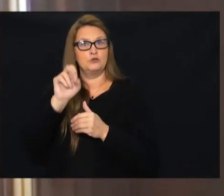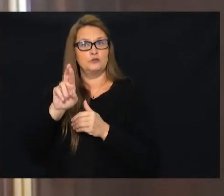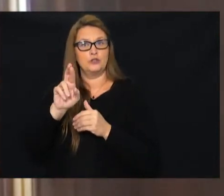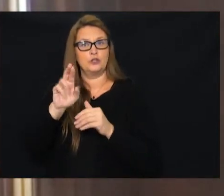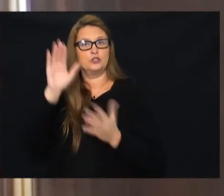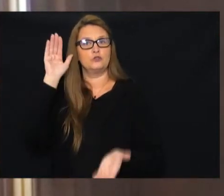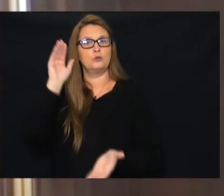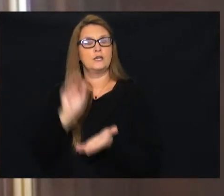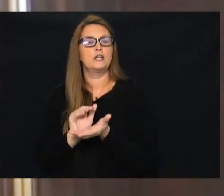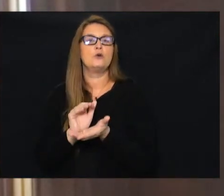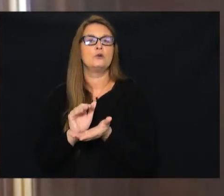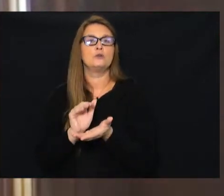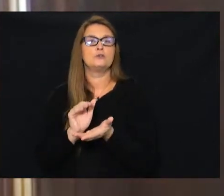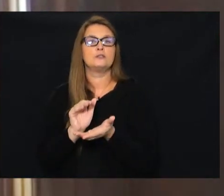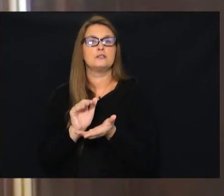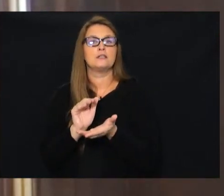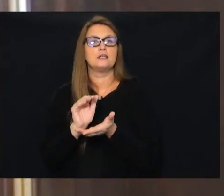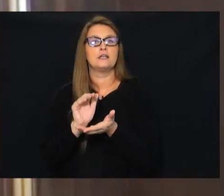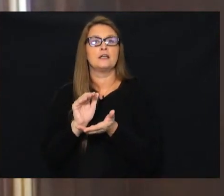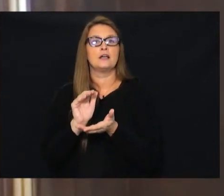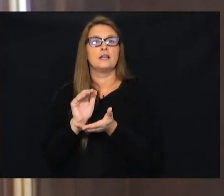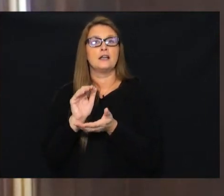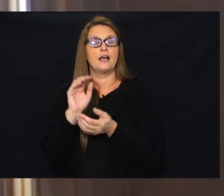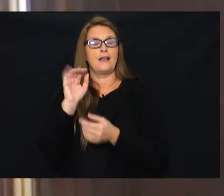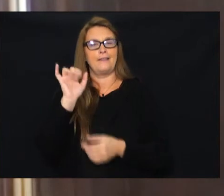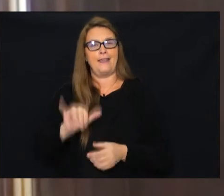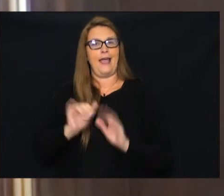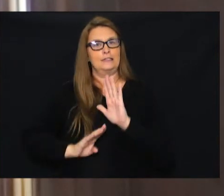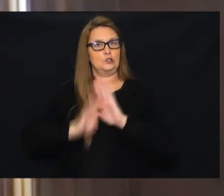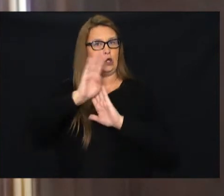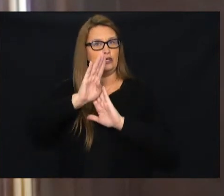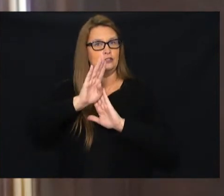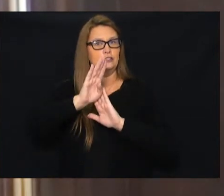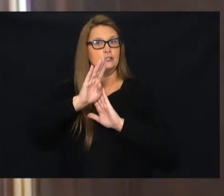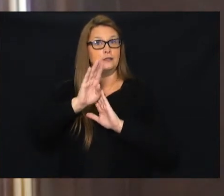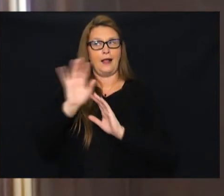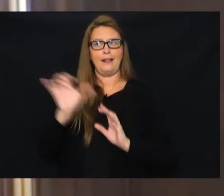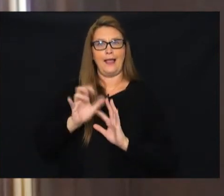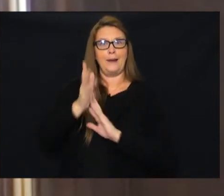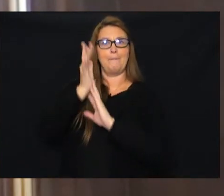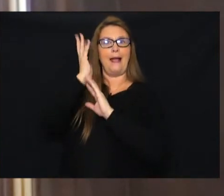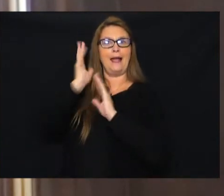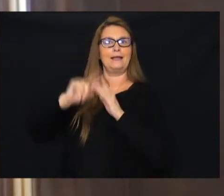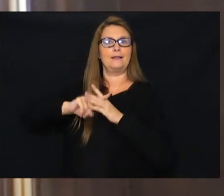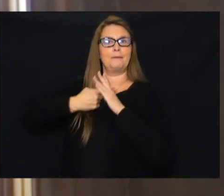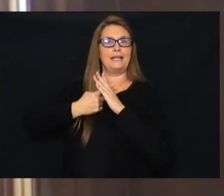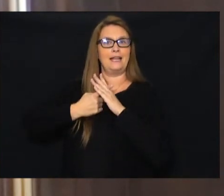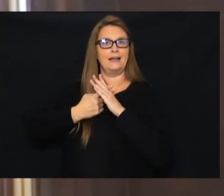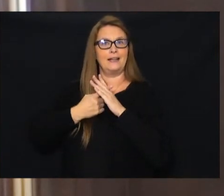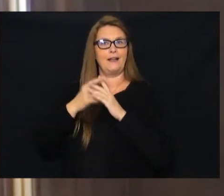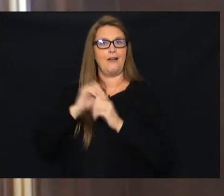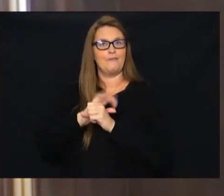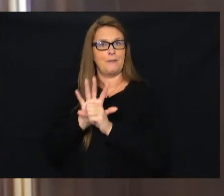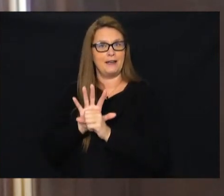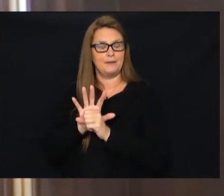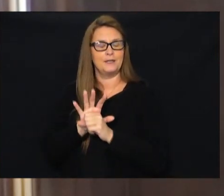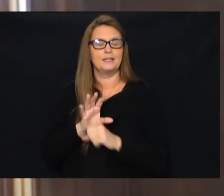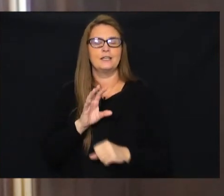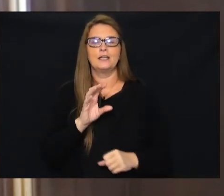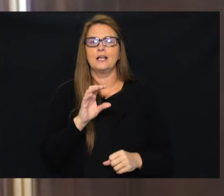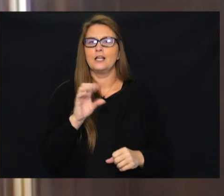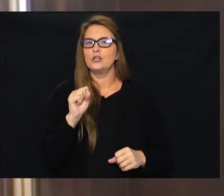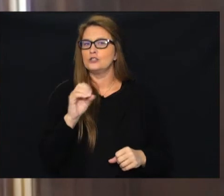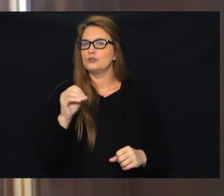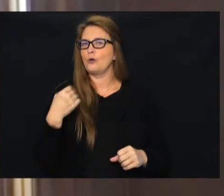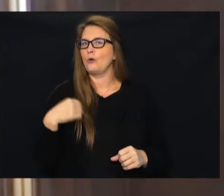that height of the surge, flatten the wave like we did in the beginning of the pandemic. And although we still would